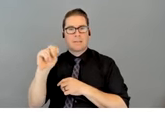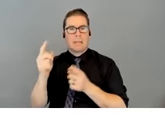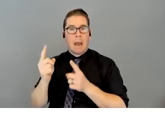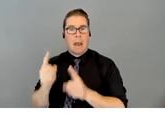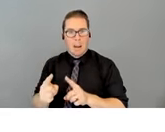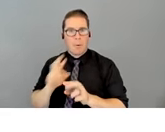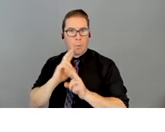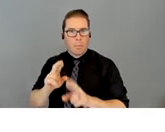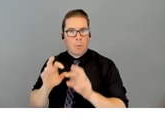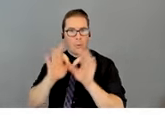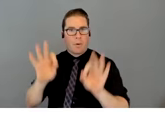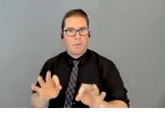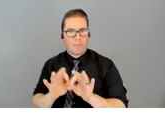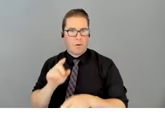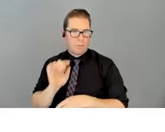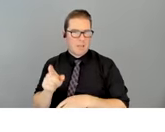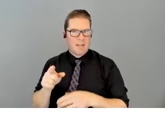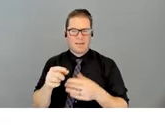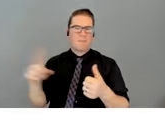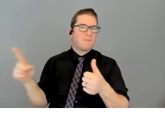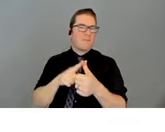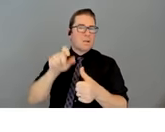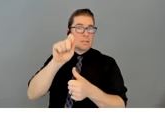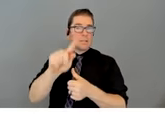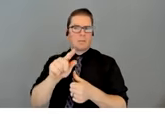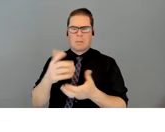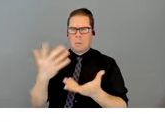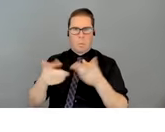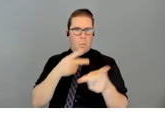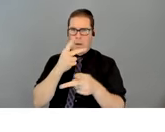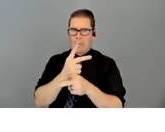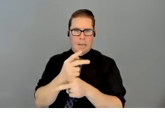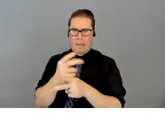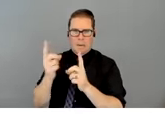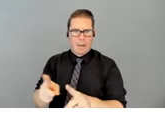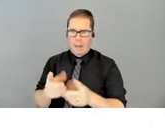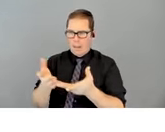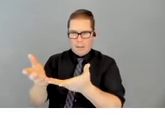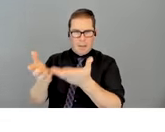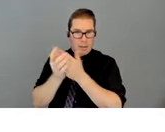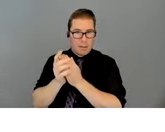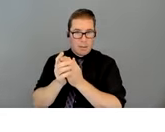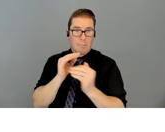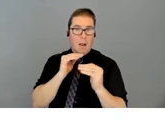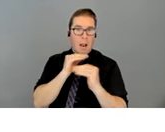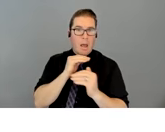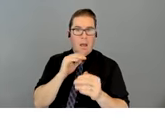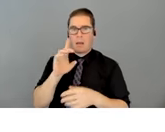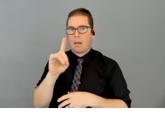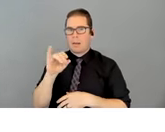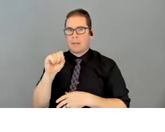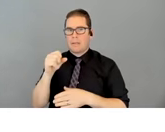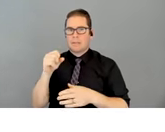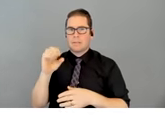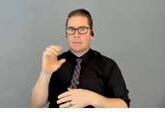you is, you know, what type of incident are you reporting? Is this dishonesty? Is this disruptive behavior? Or is it concerning